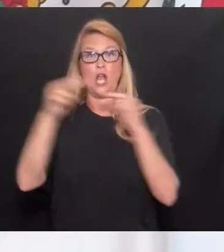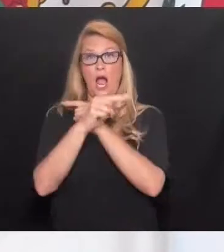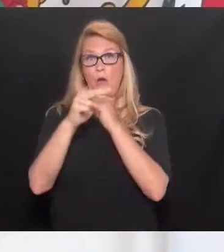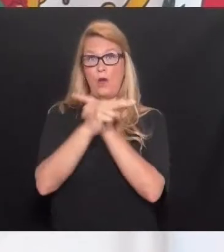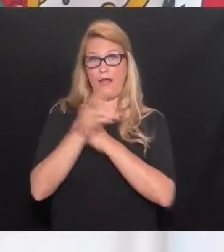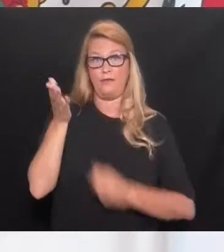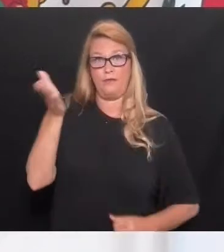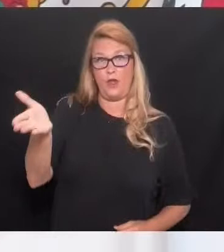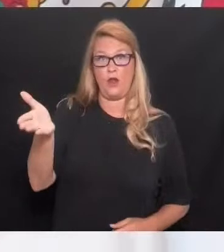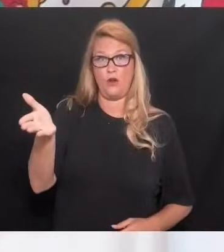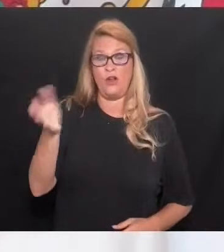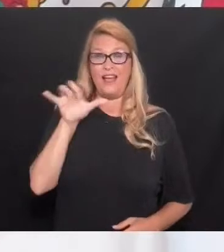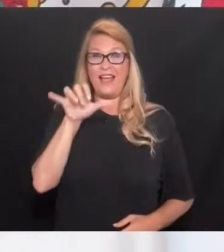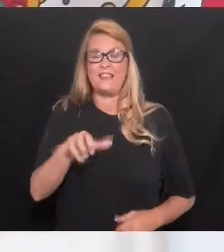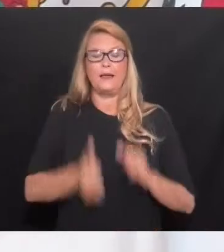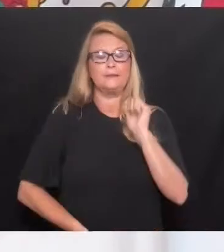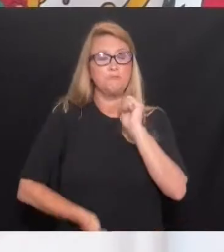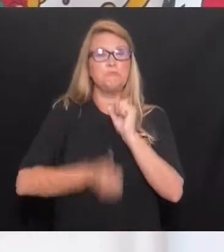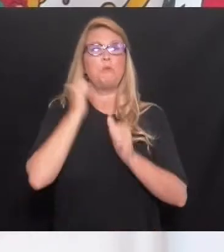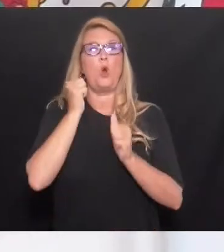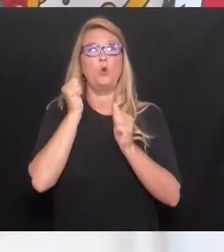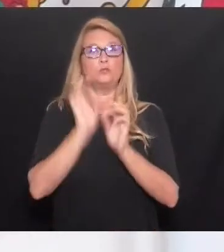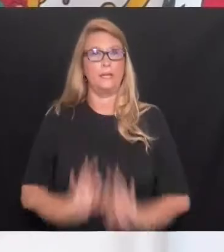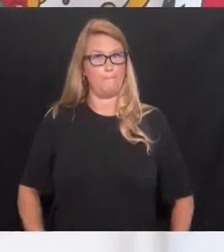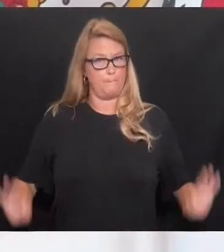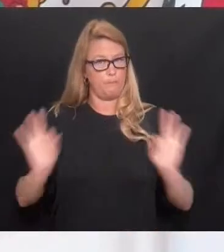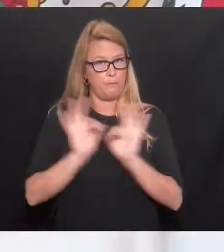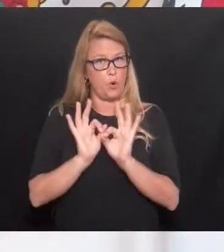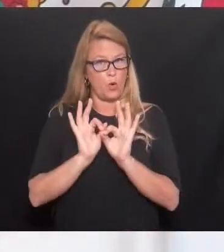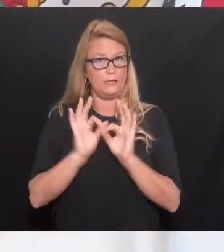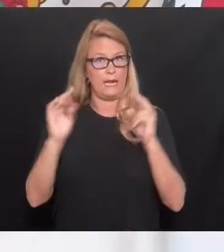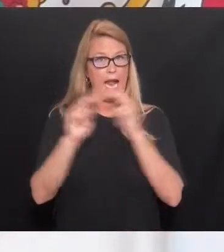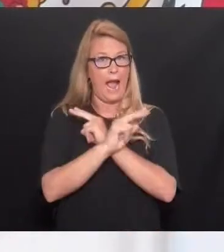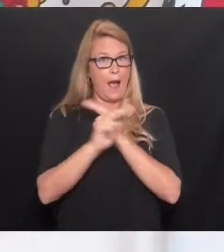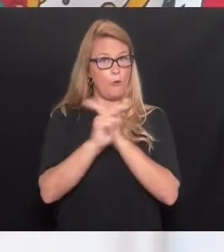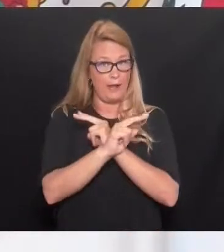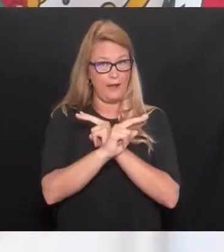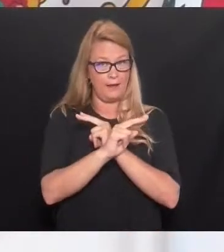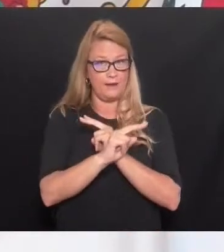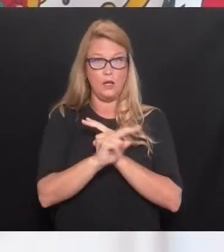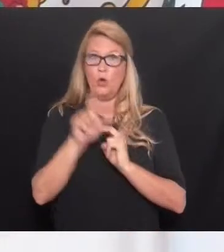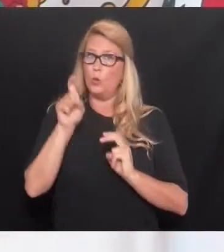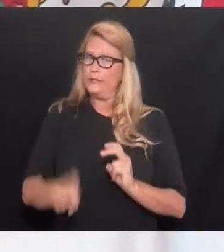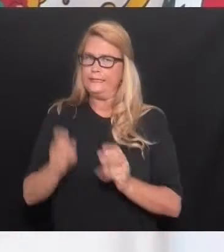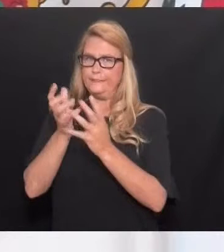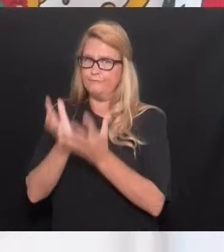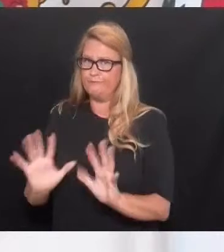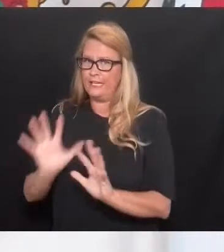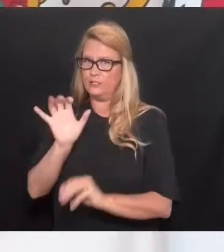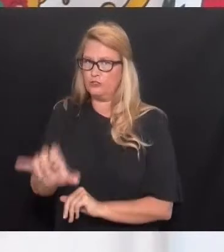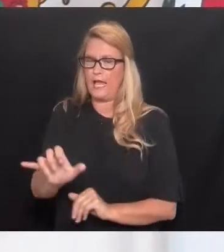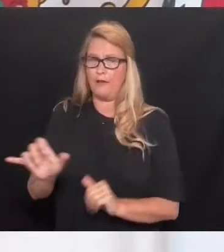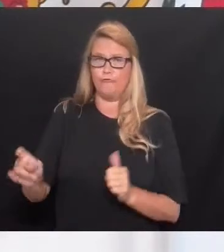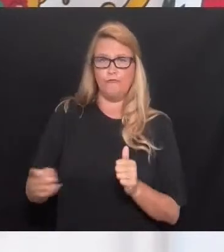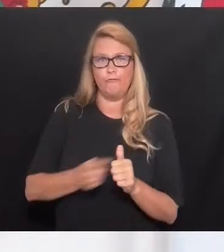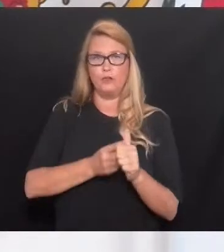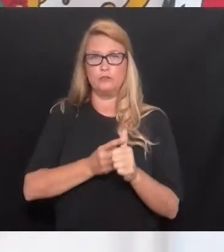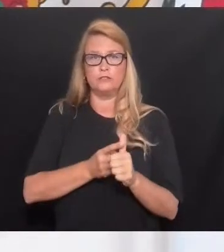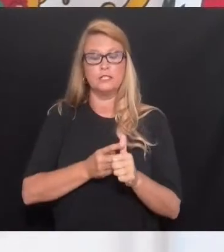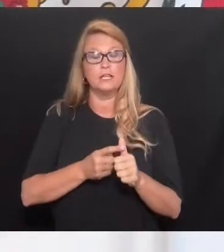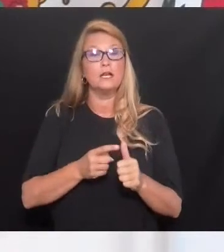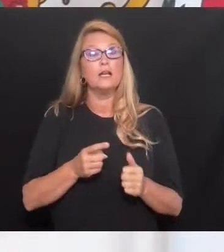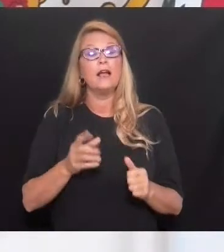Corridor H is the most important highway that needs to be completed in the state of West Virginia, hands down.